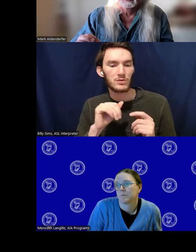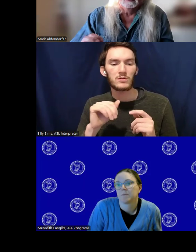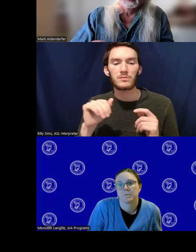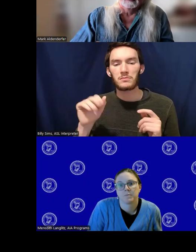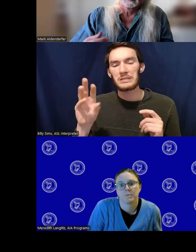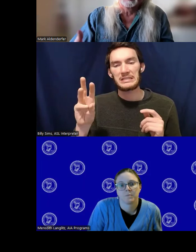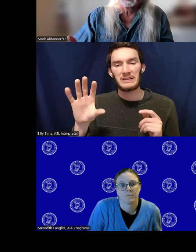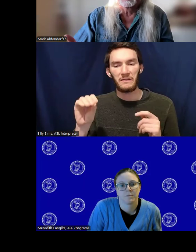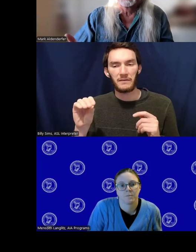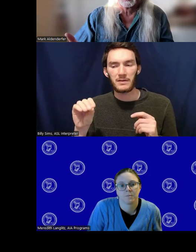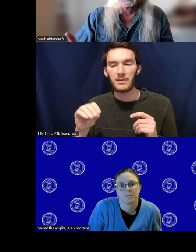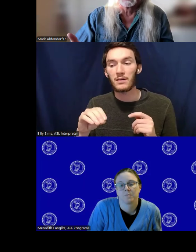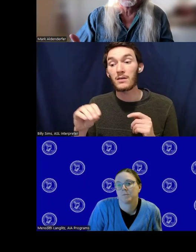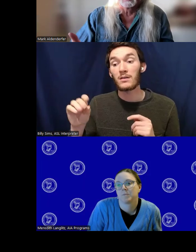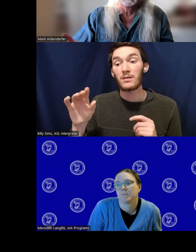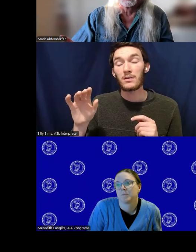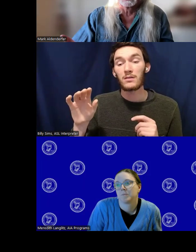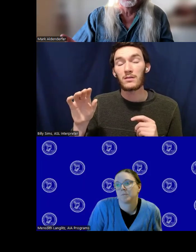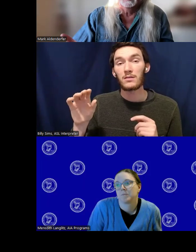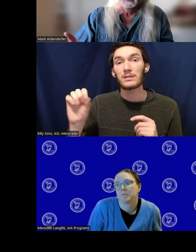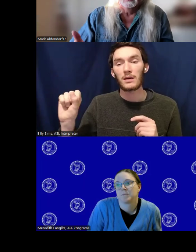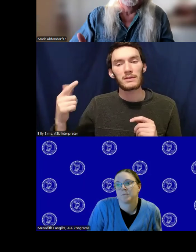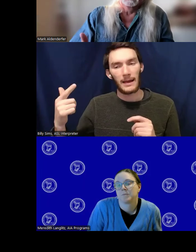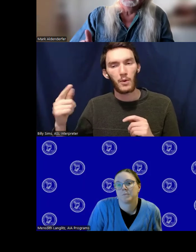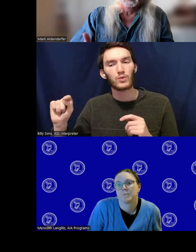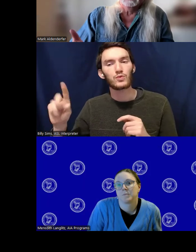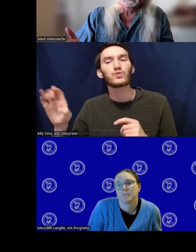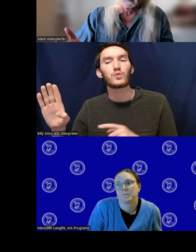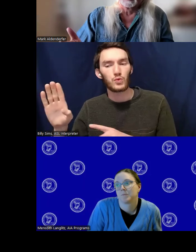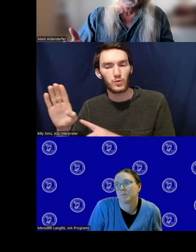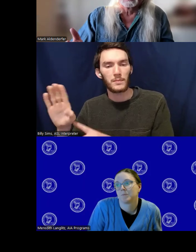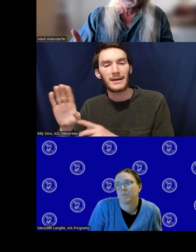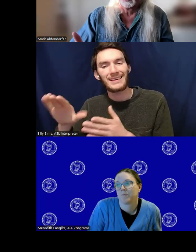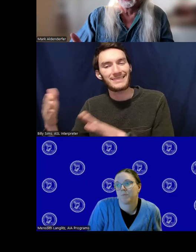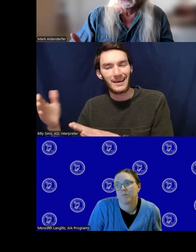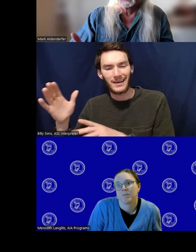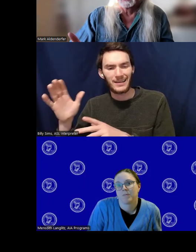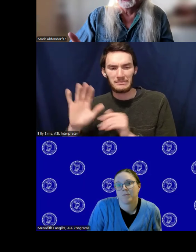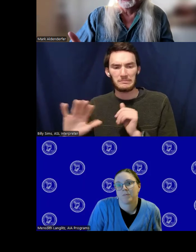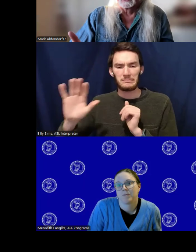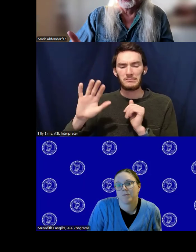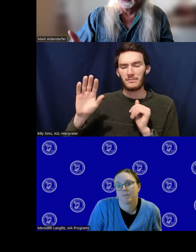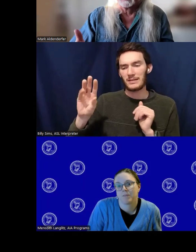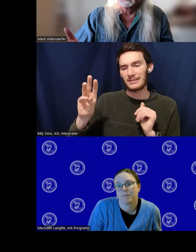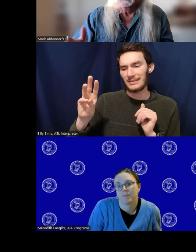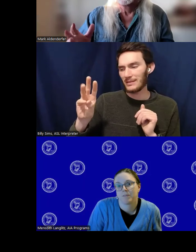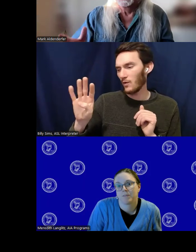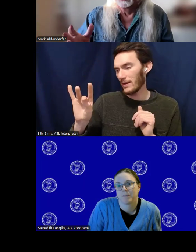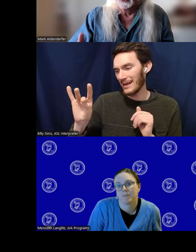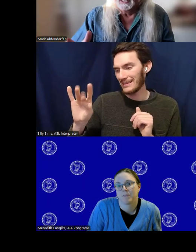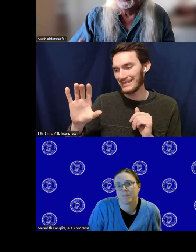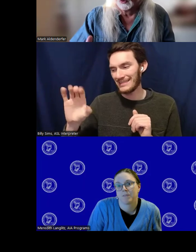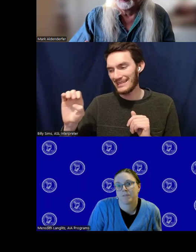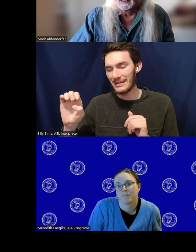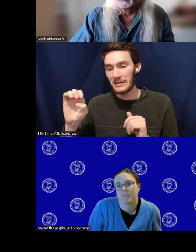Era. I'm sorry, Songtsen Gampo's tomb. Well, he died sometime around 648 CE. So whatever, we don't